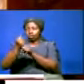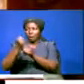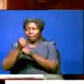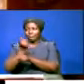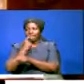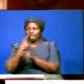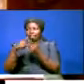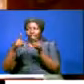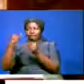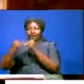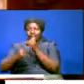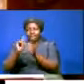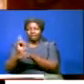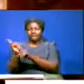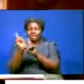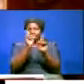came to Lagos.